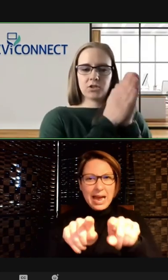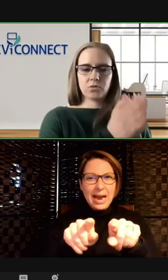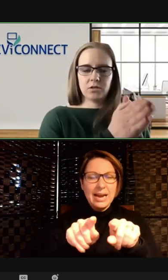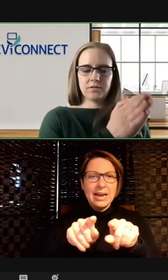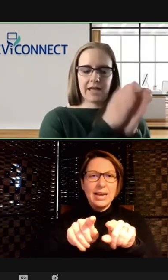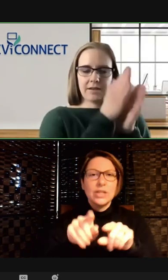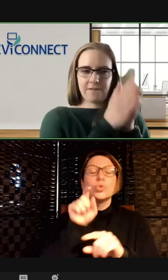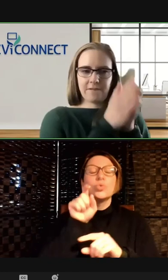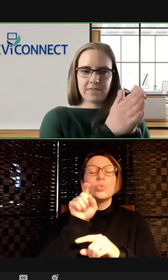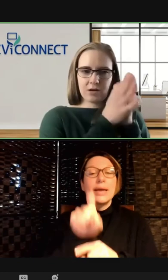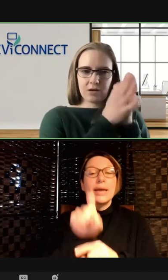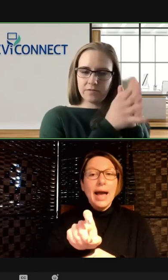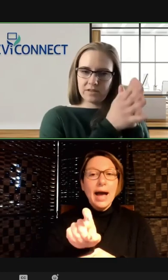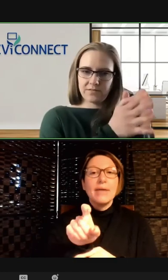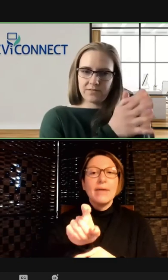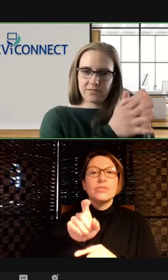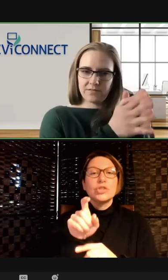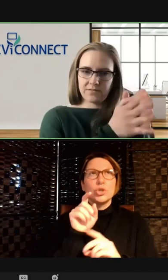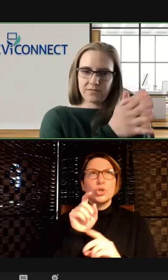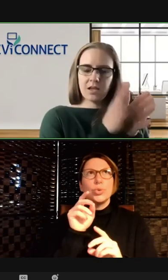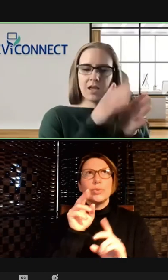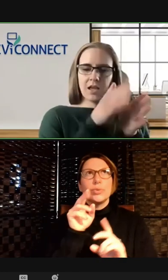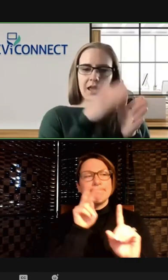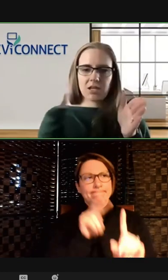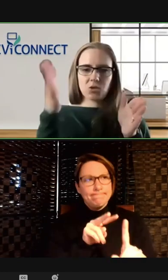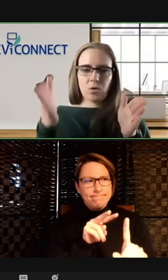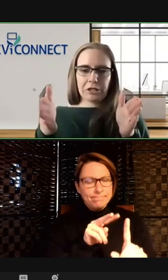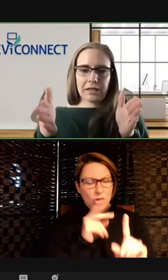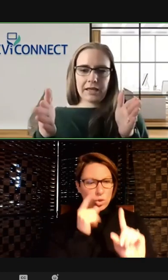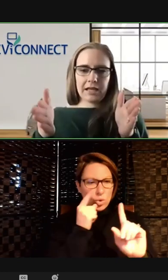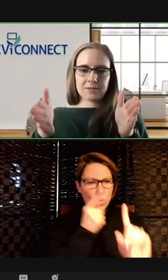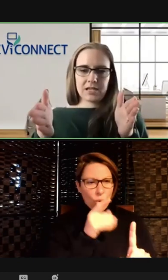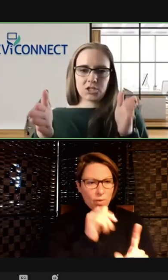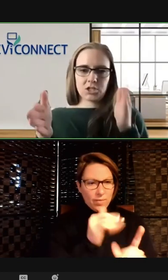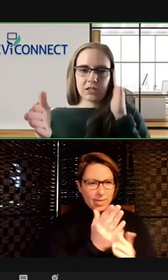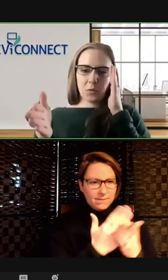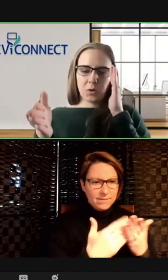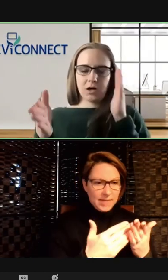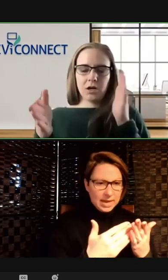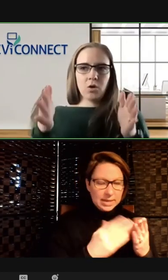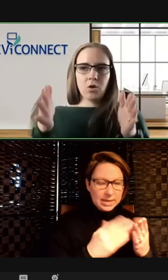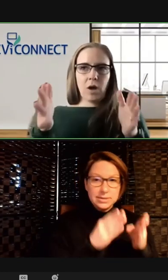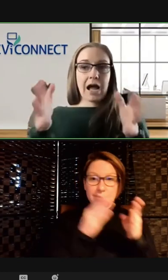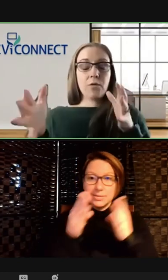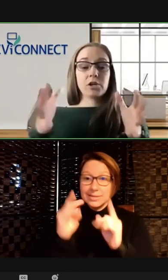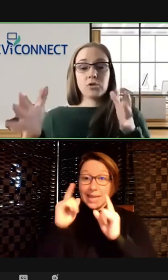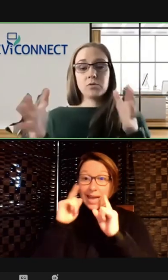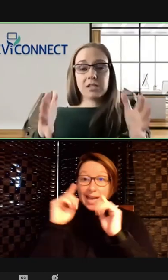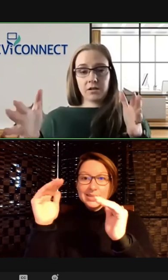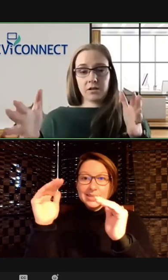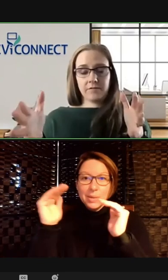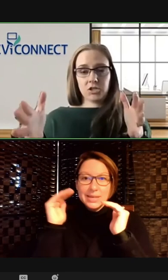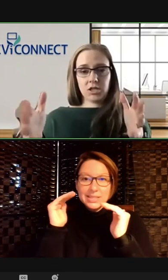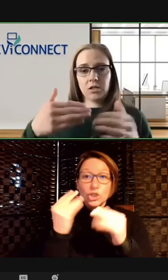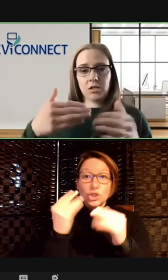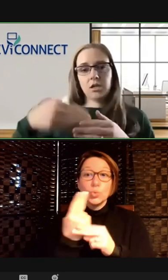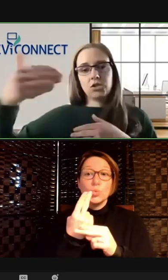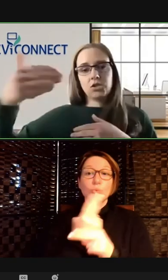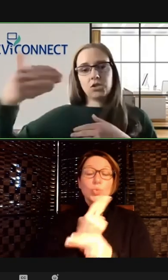at those visual, that goal of the CVI phase, and what we're looking at expectationally for how they're using